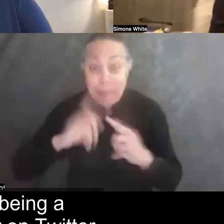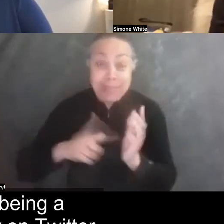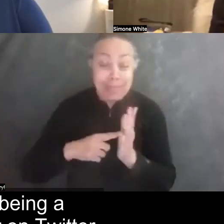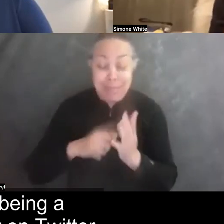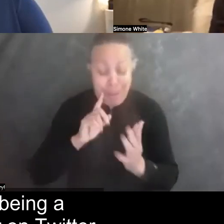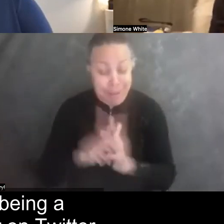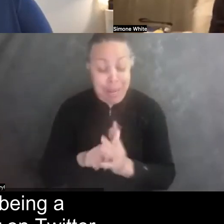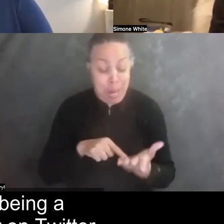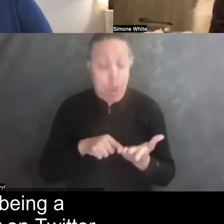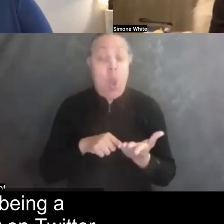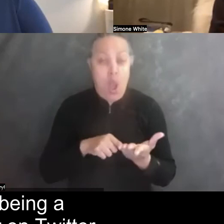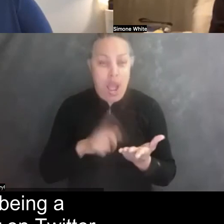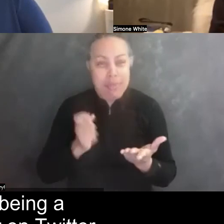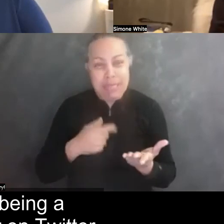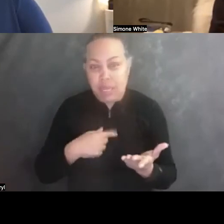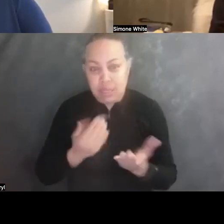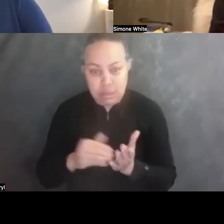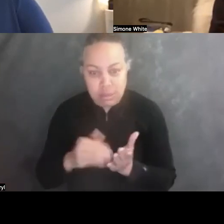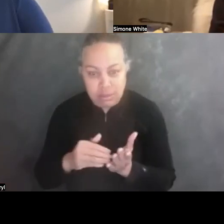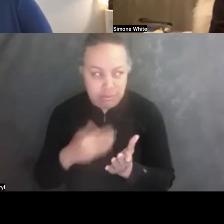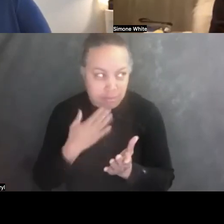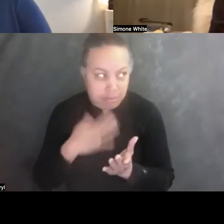by being a habitual offender on Twitter.